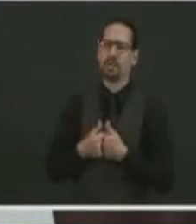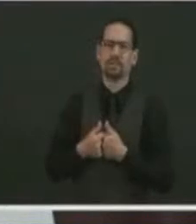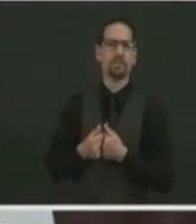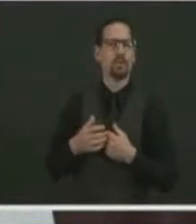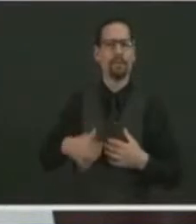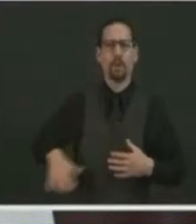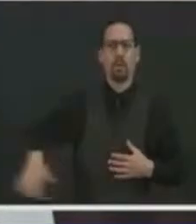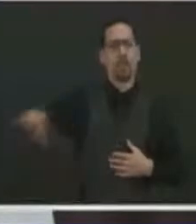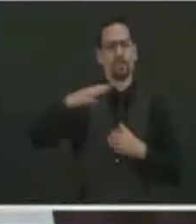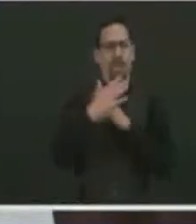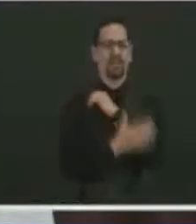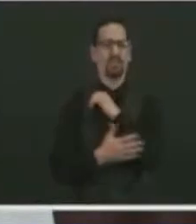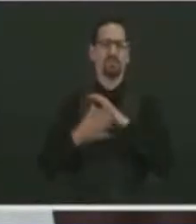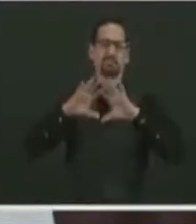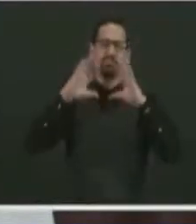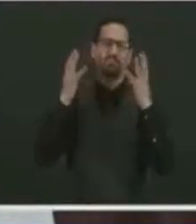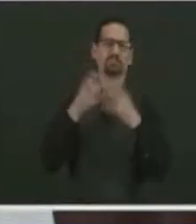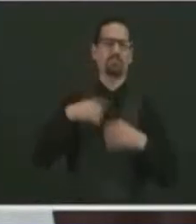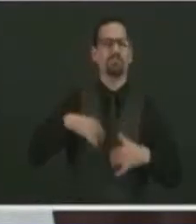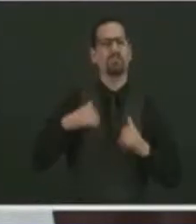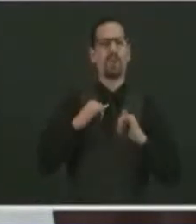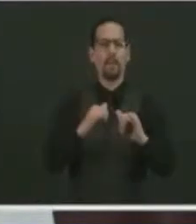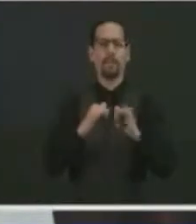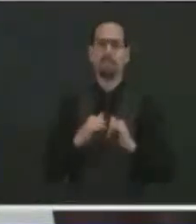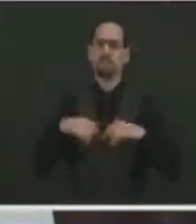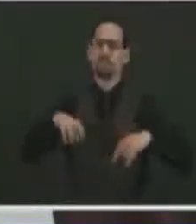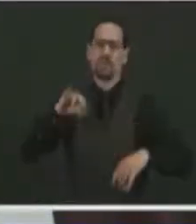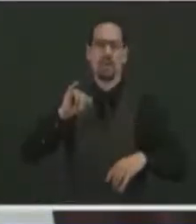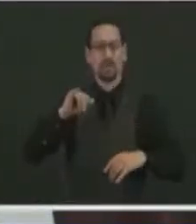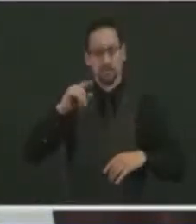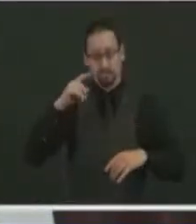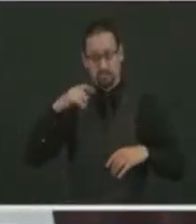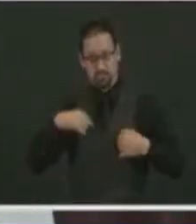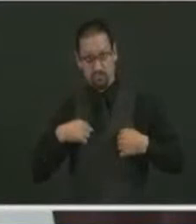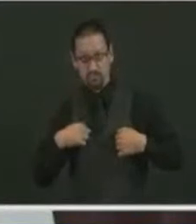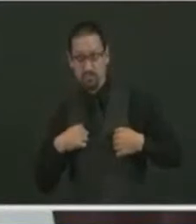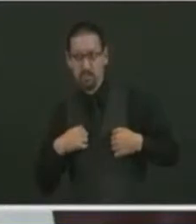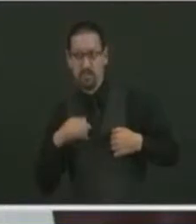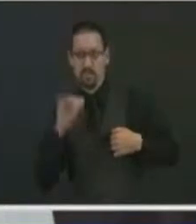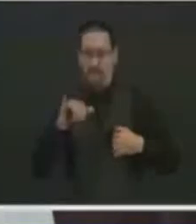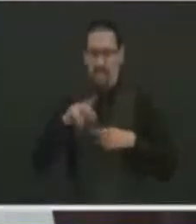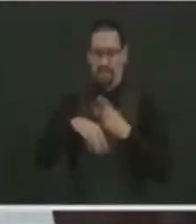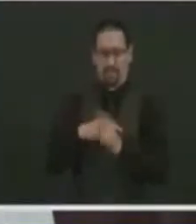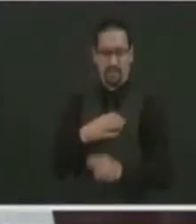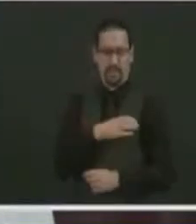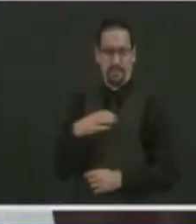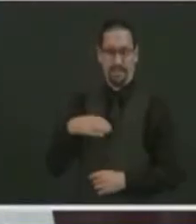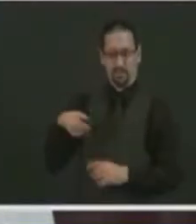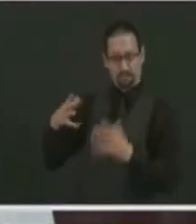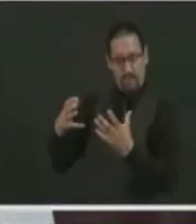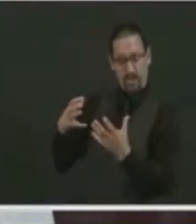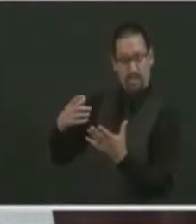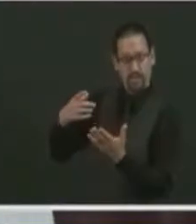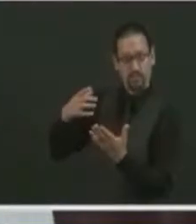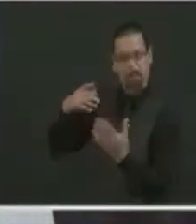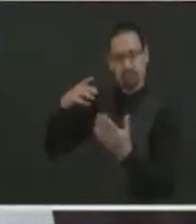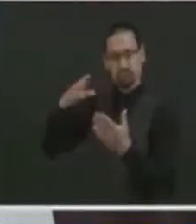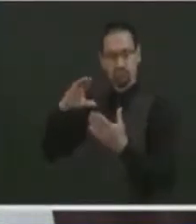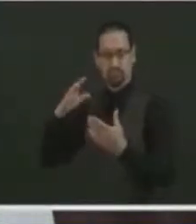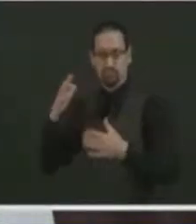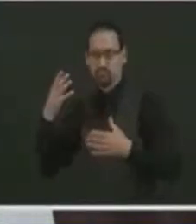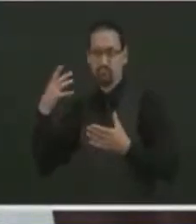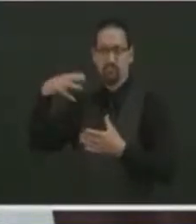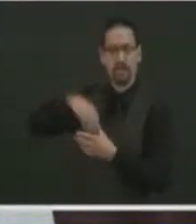So I'm not saying, if anyone has a specific idea, if that committee wanted to be a productive partner in